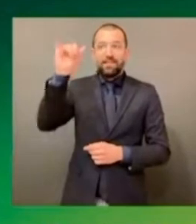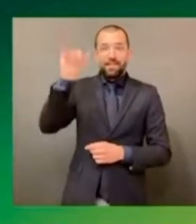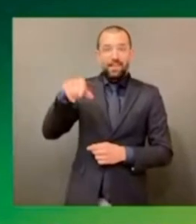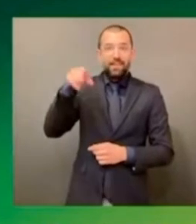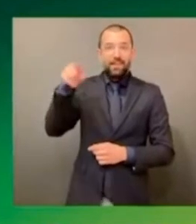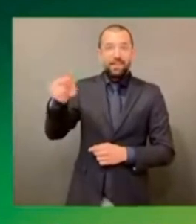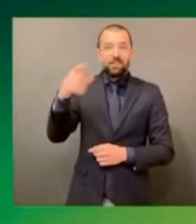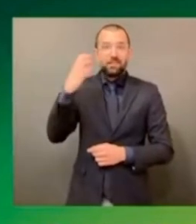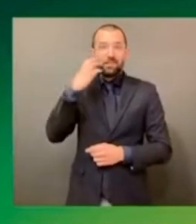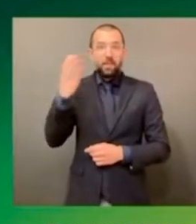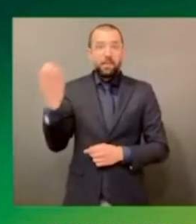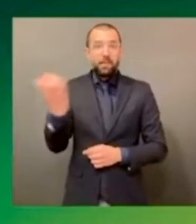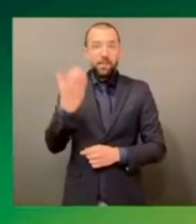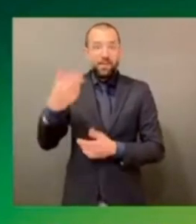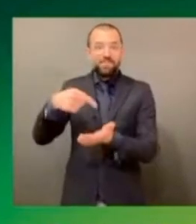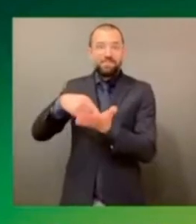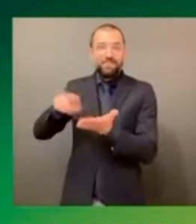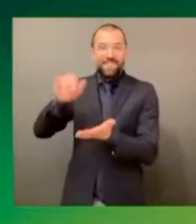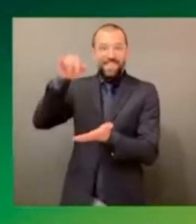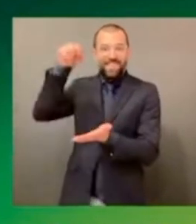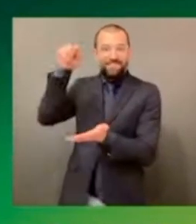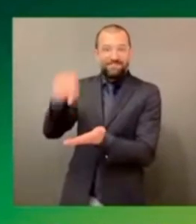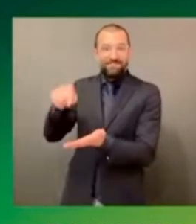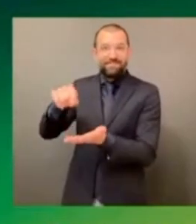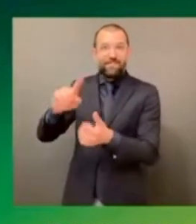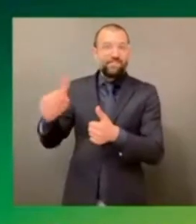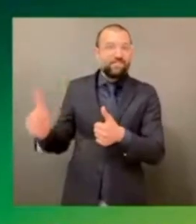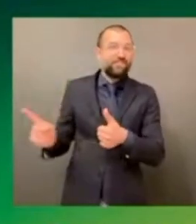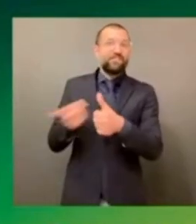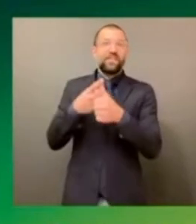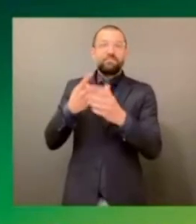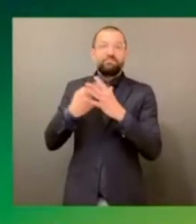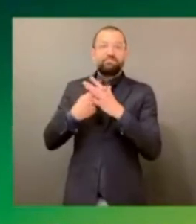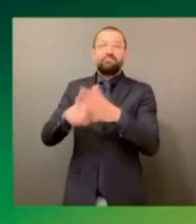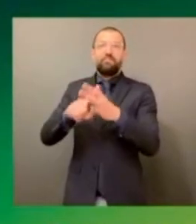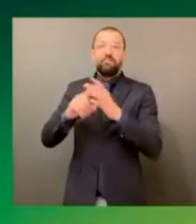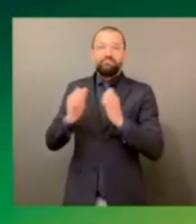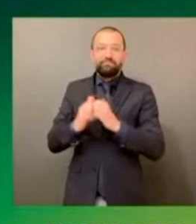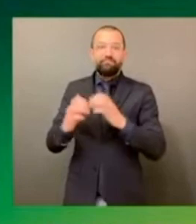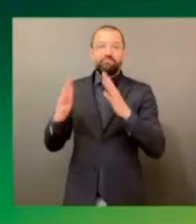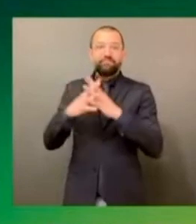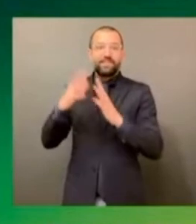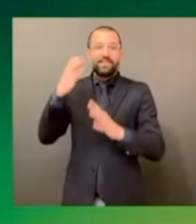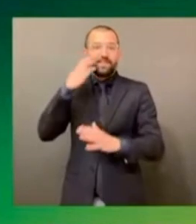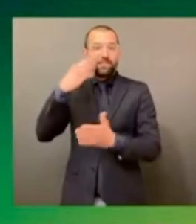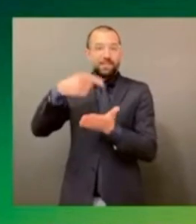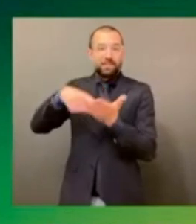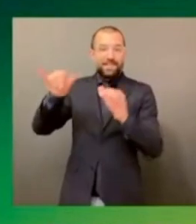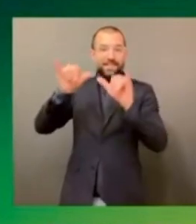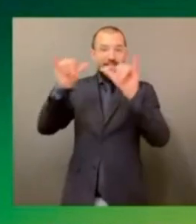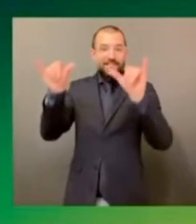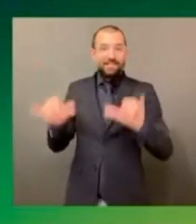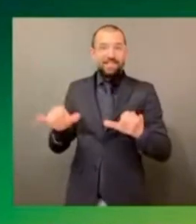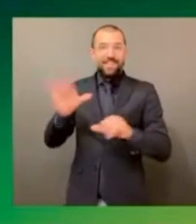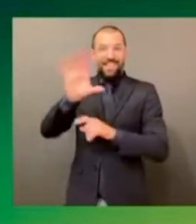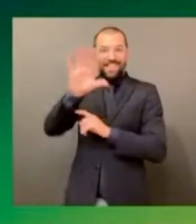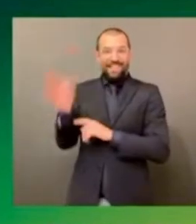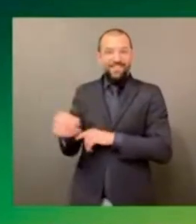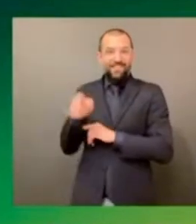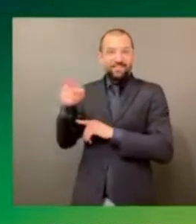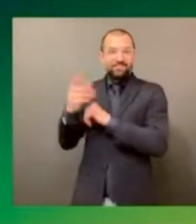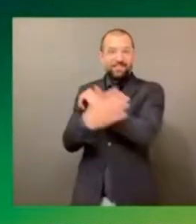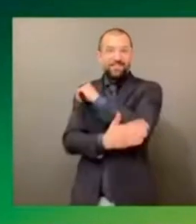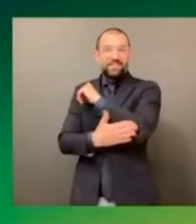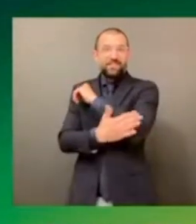digital financial system. Right now, African nations are pioneering the delivery